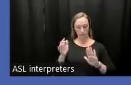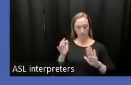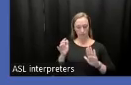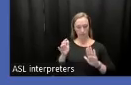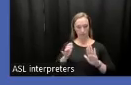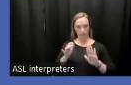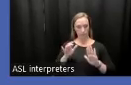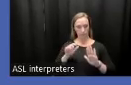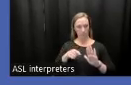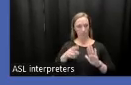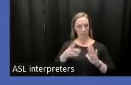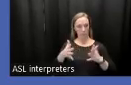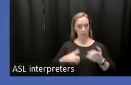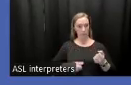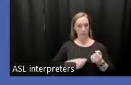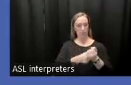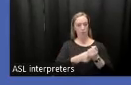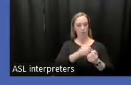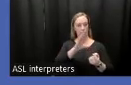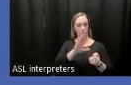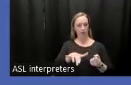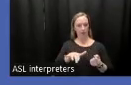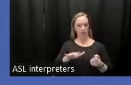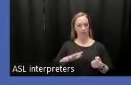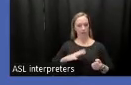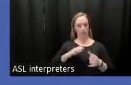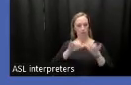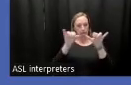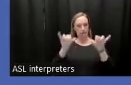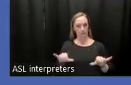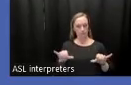by formal systems like